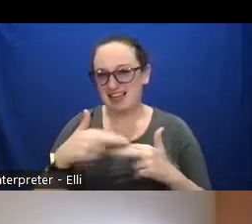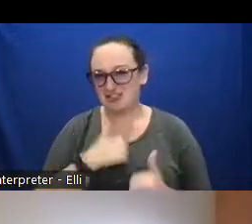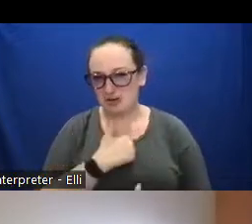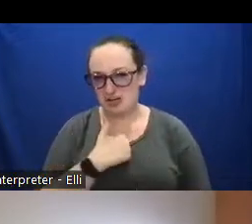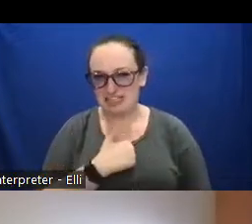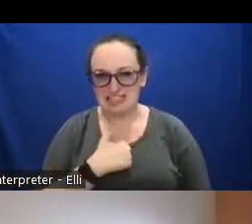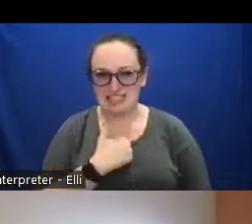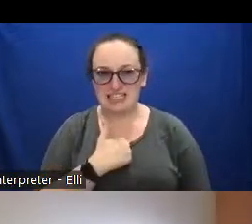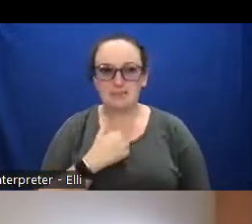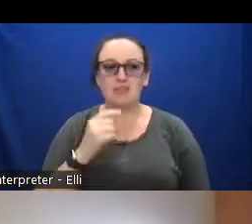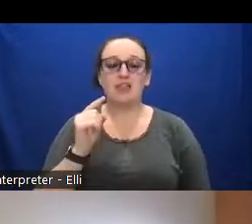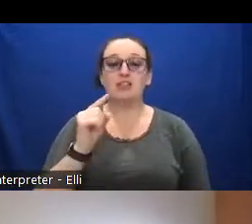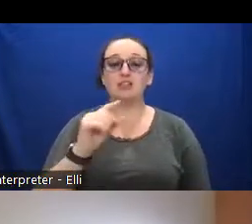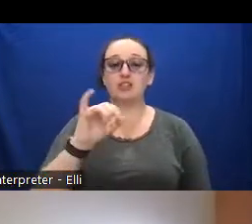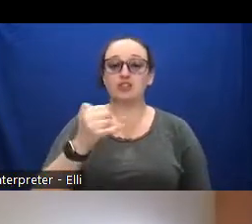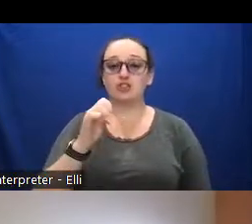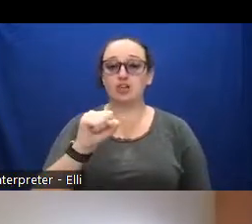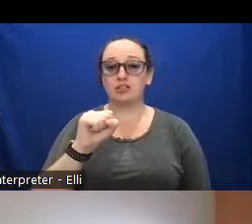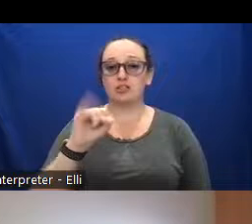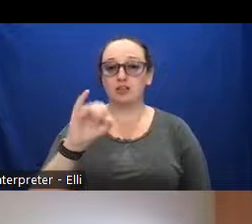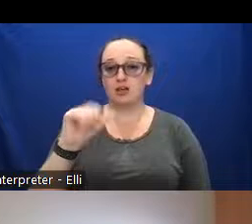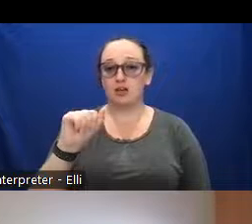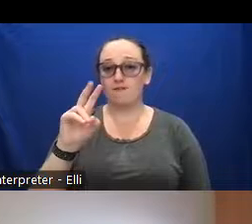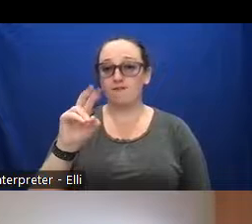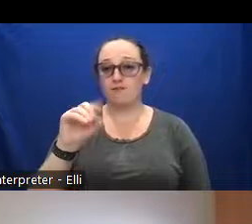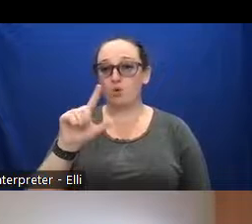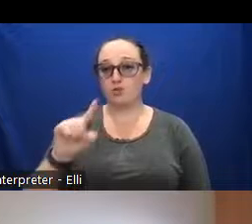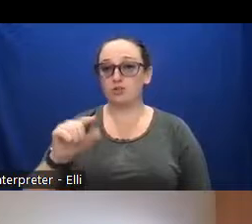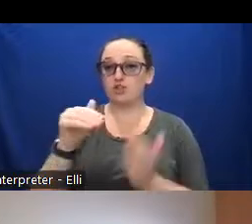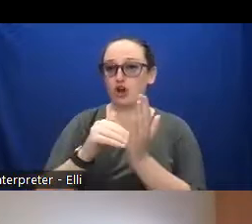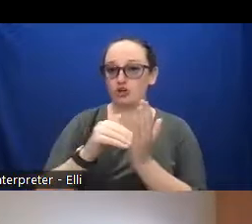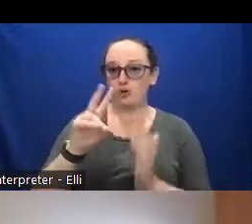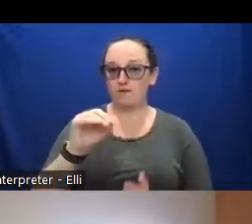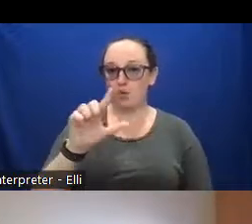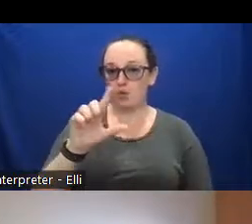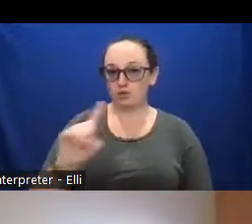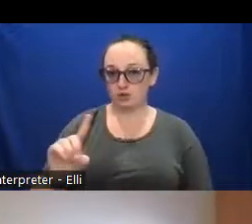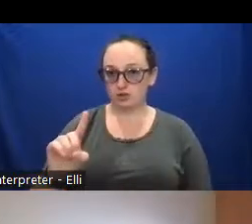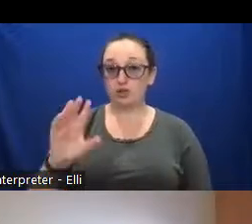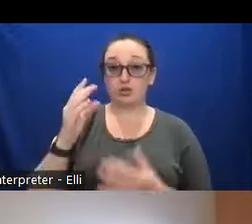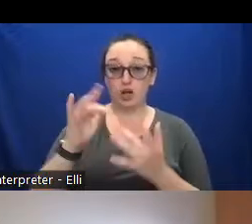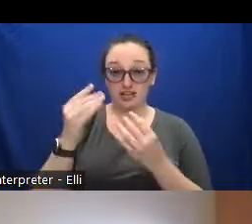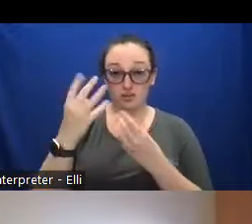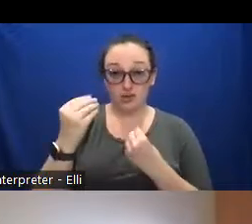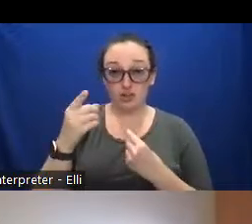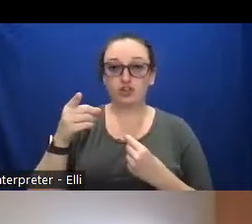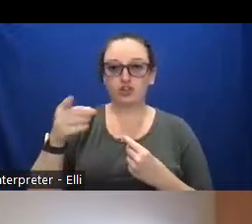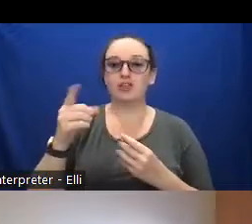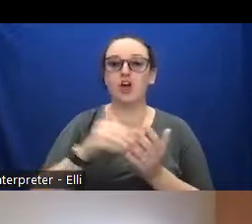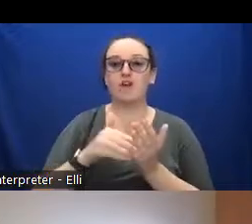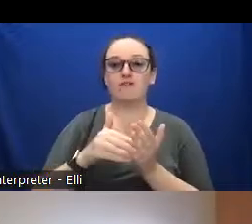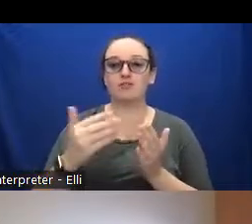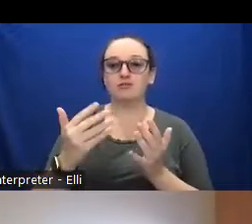And this is Dr. Volz's contact information as well. I know she's very receptive and willing